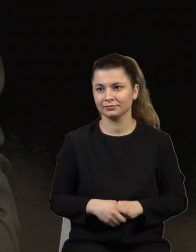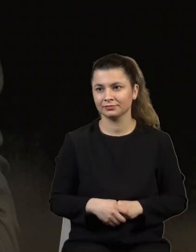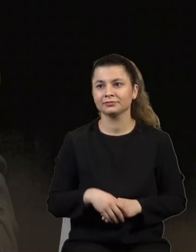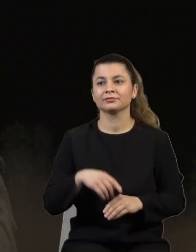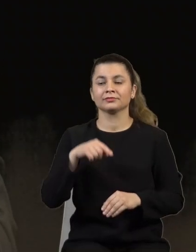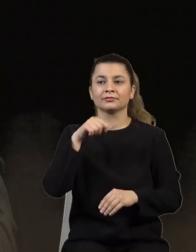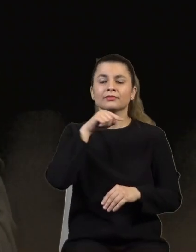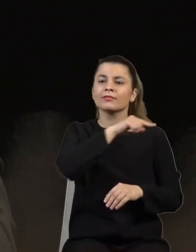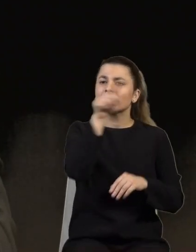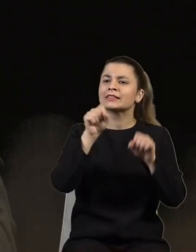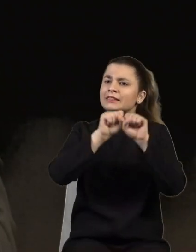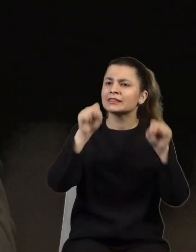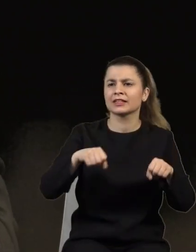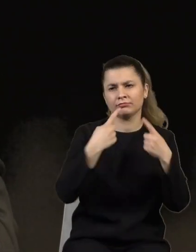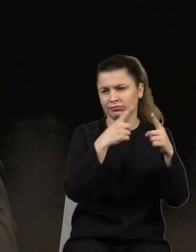opportunities for